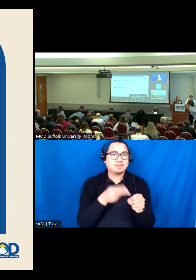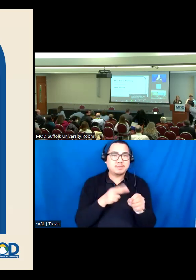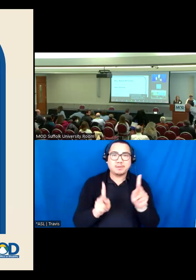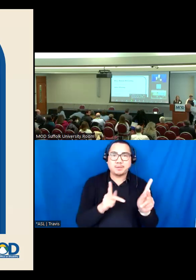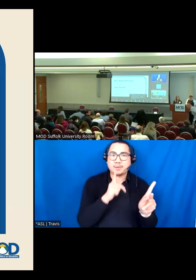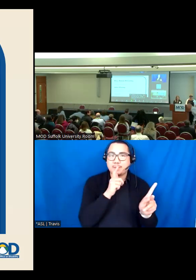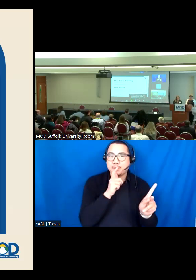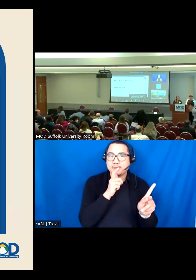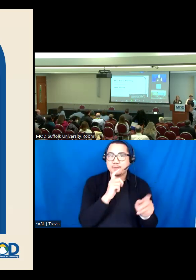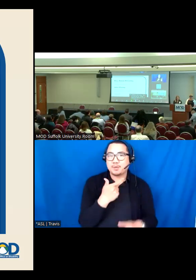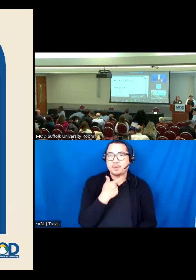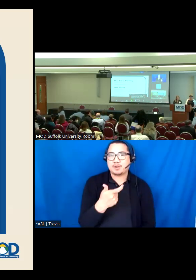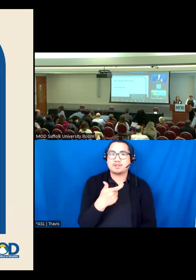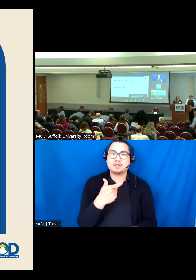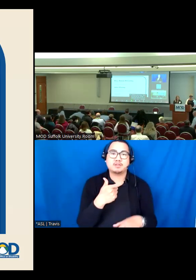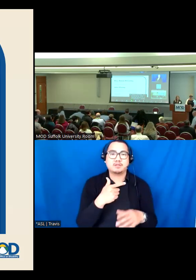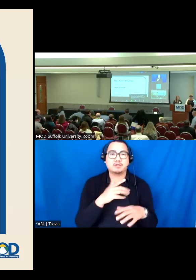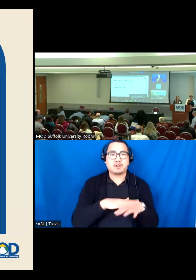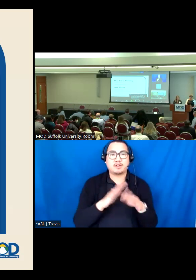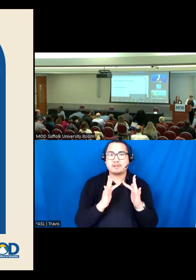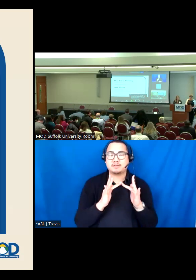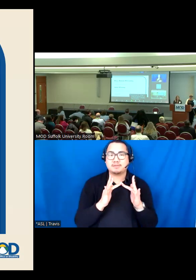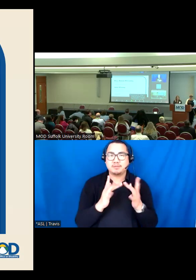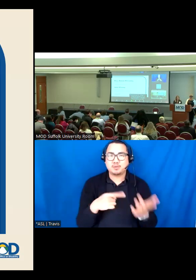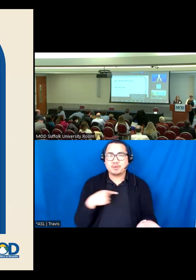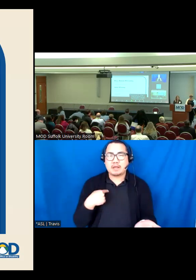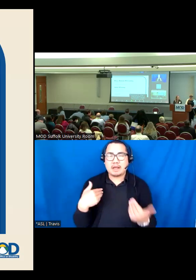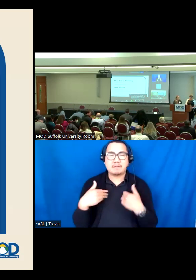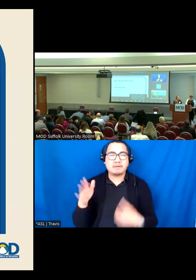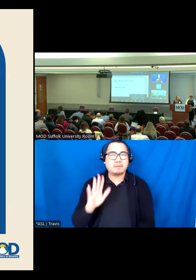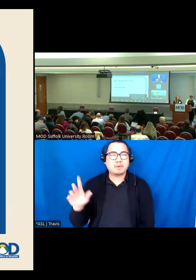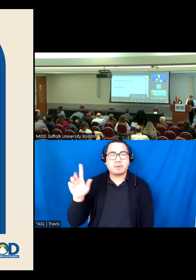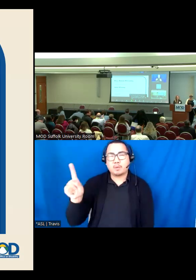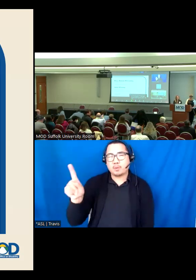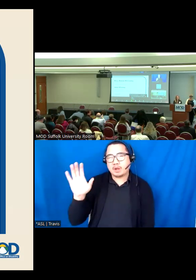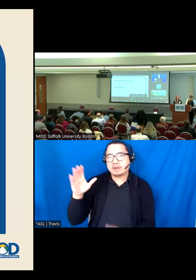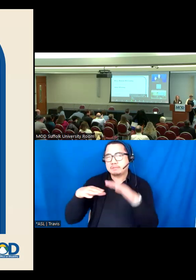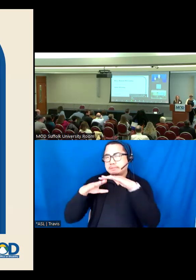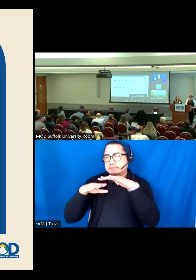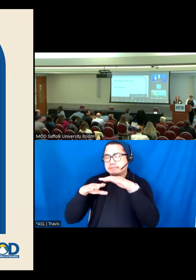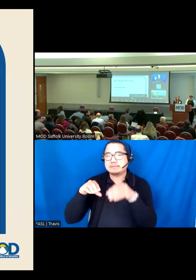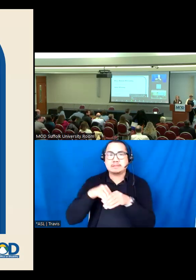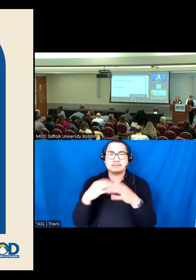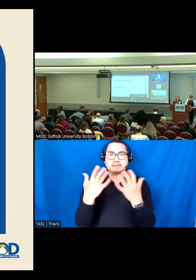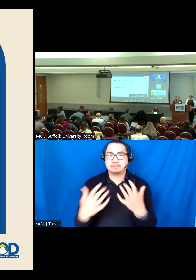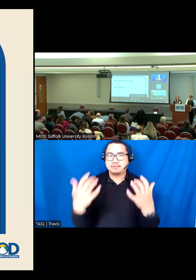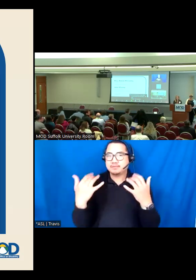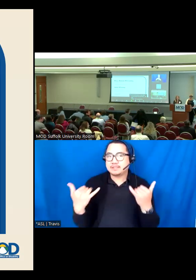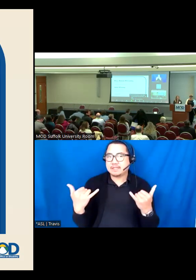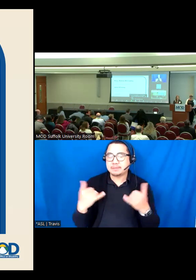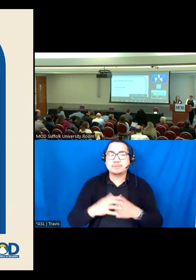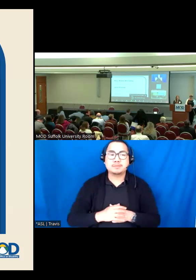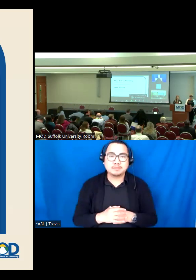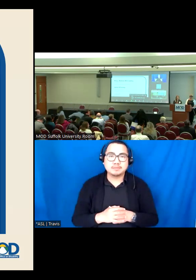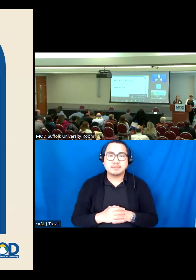are watching this online. We have about 100, probably a little less than that, in the audience here today,